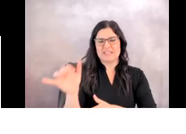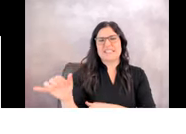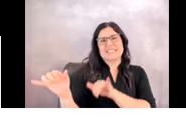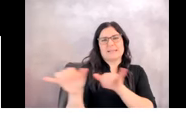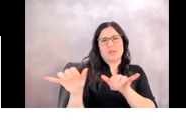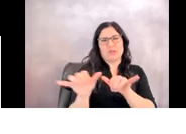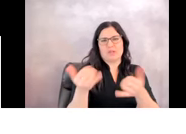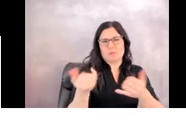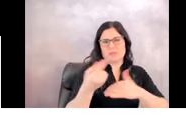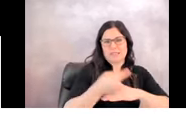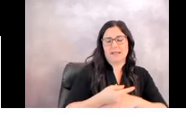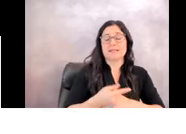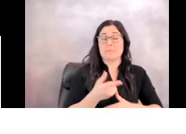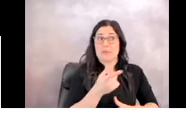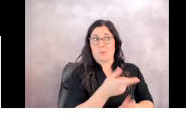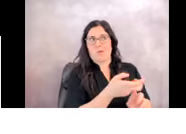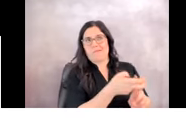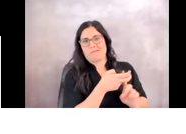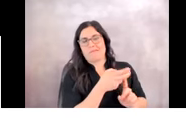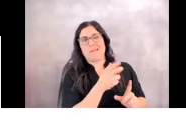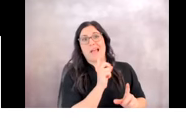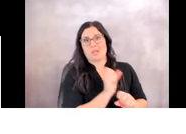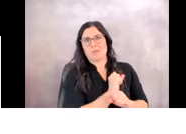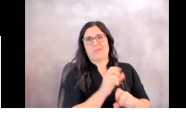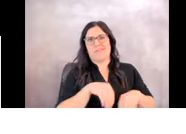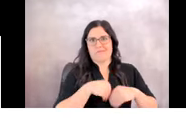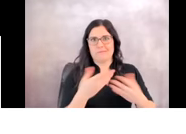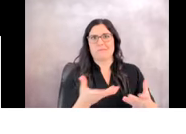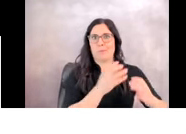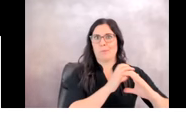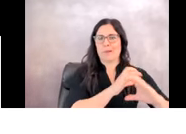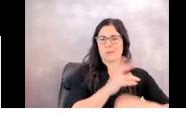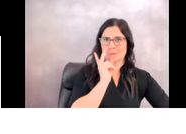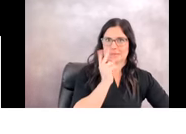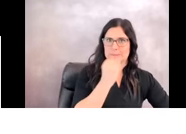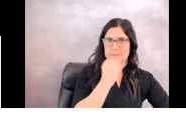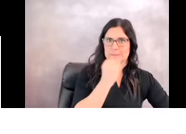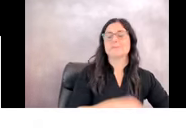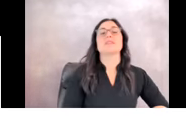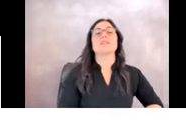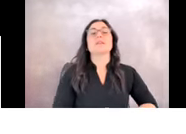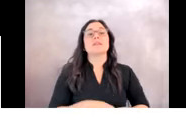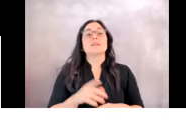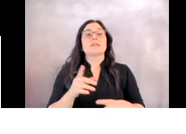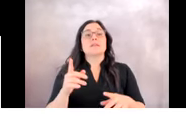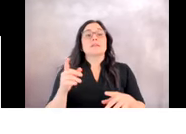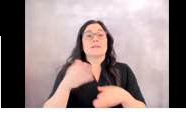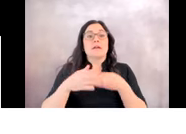con somebody into buying burritos on just syllabus statements and how to have